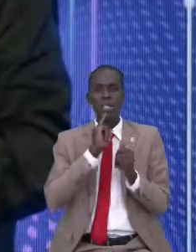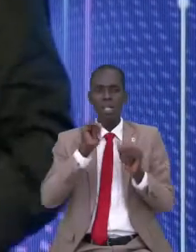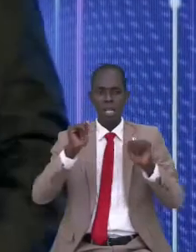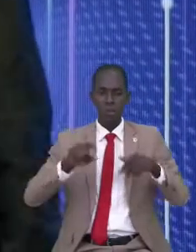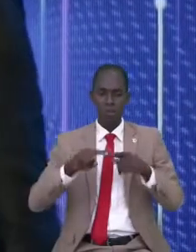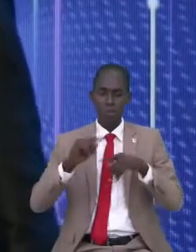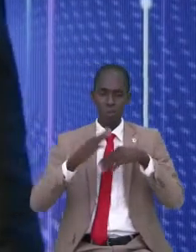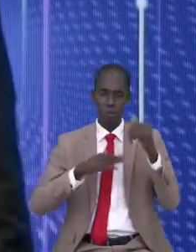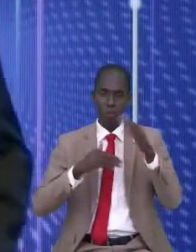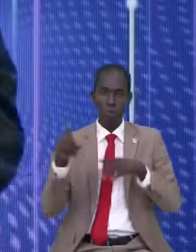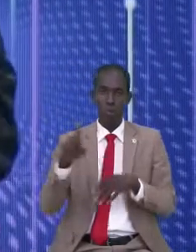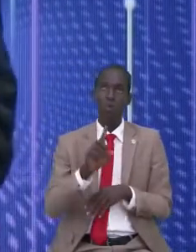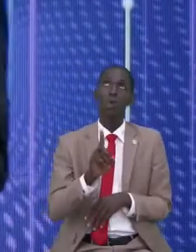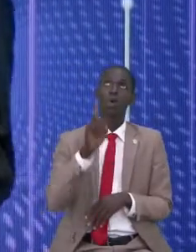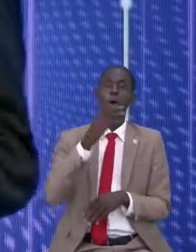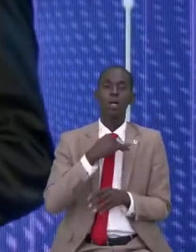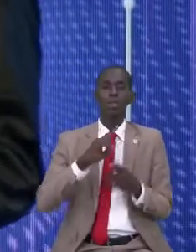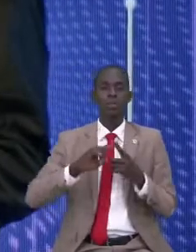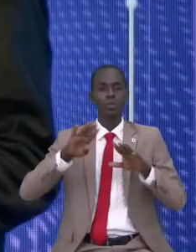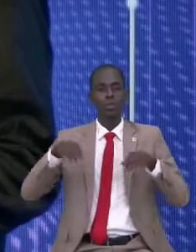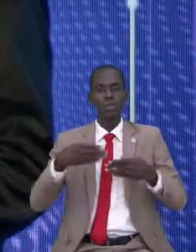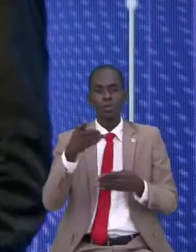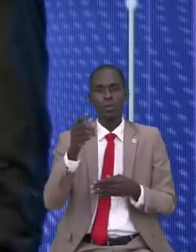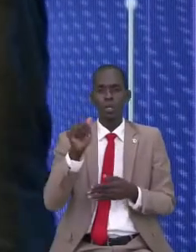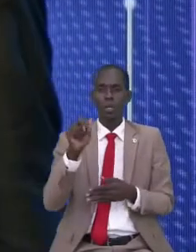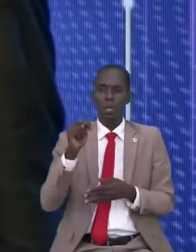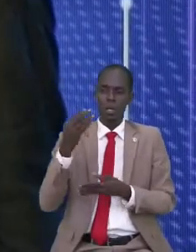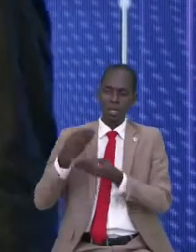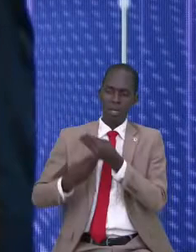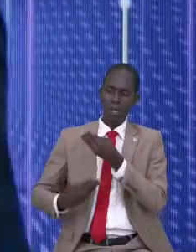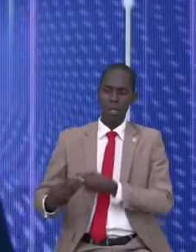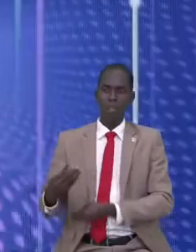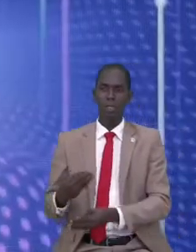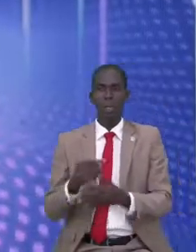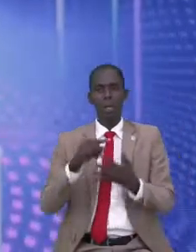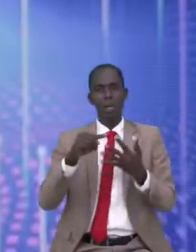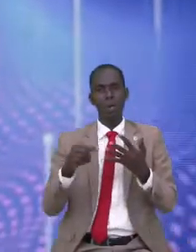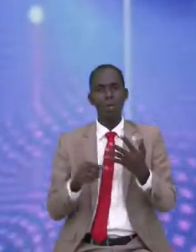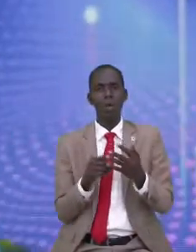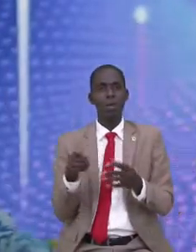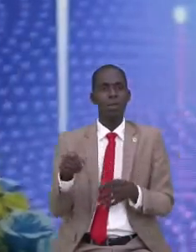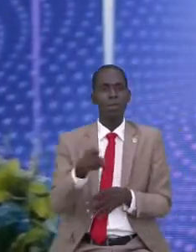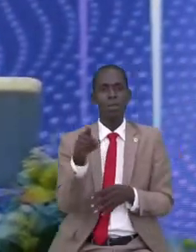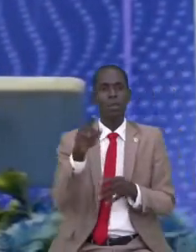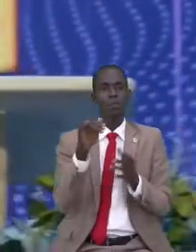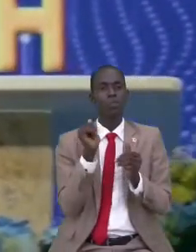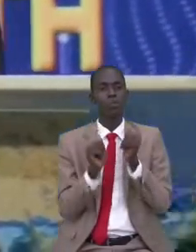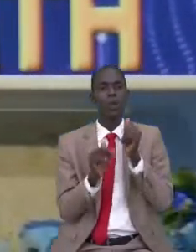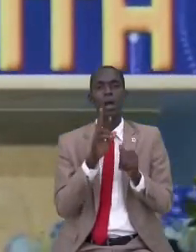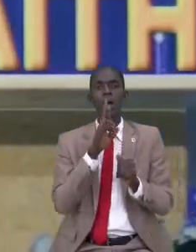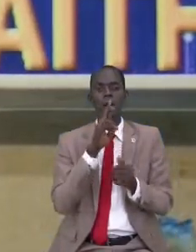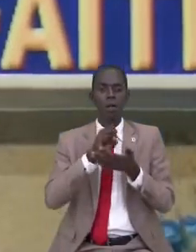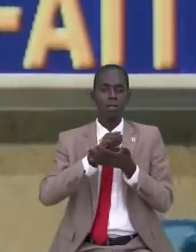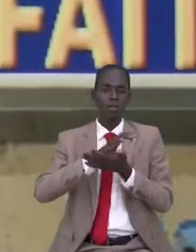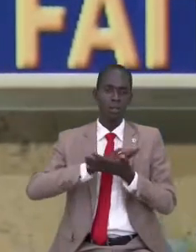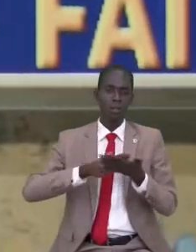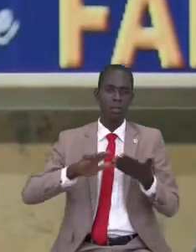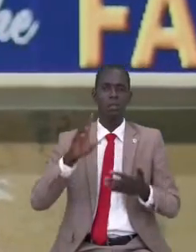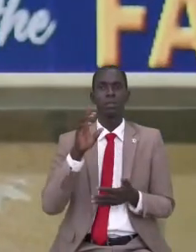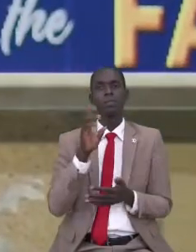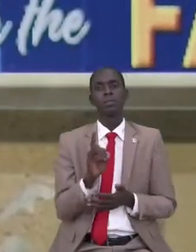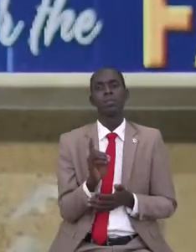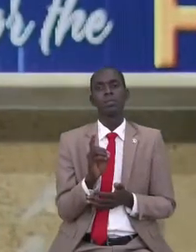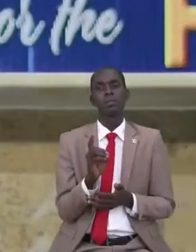you up and to give you an inheritance among them which are